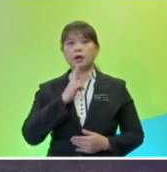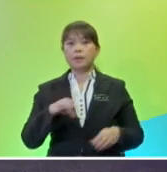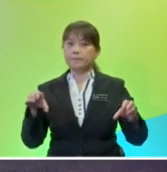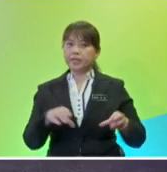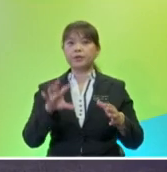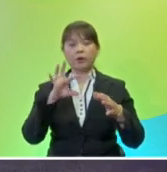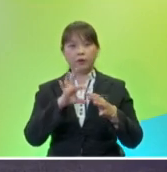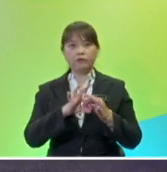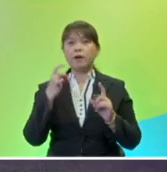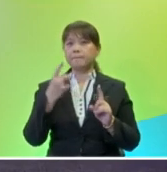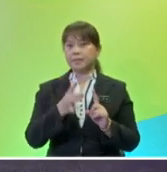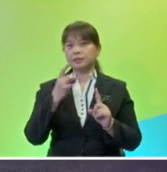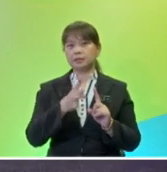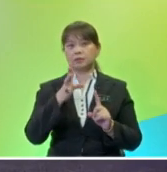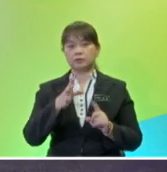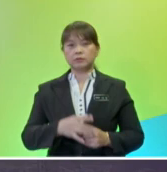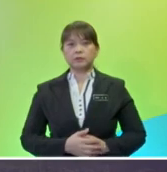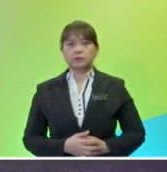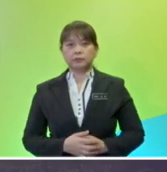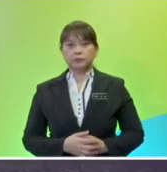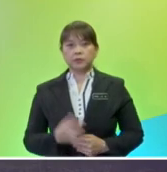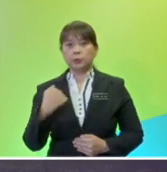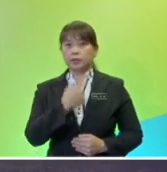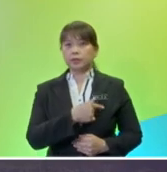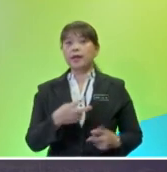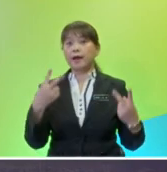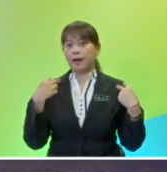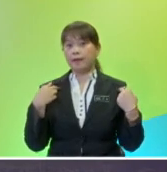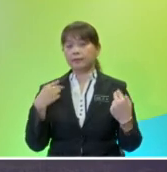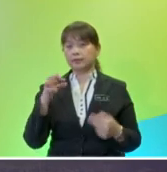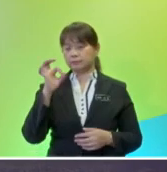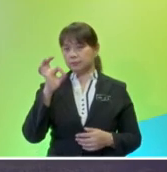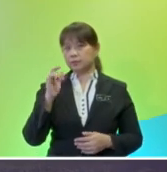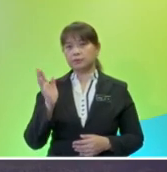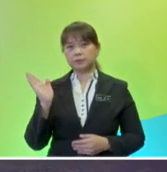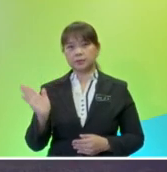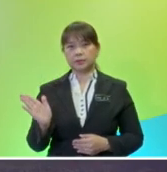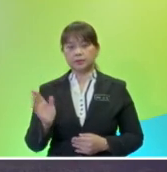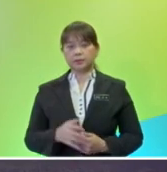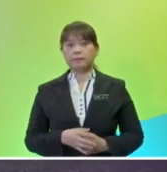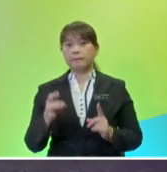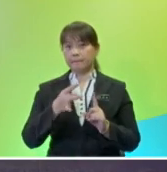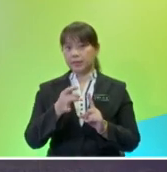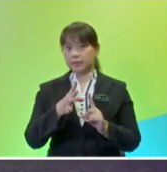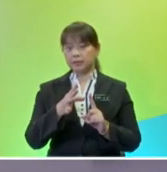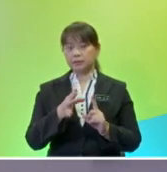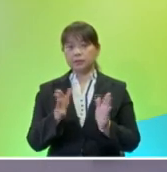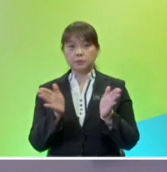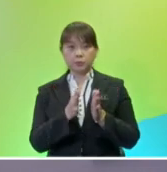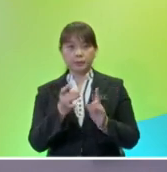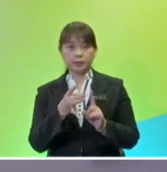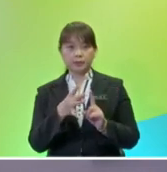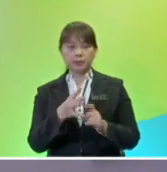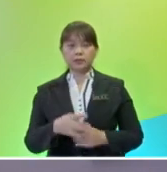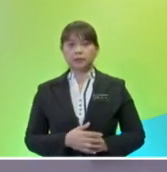Mm. So, for example, we have a nut here. Right. And then maybe if you have a figurine, a small figurine, mm-hmm. you can just stick